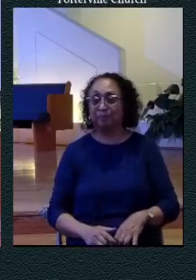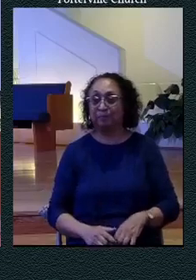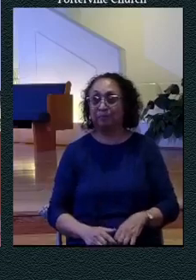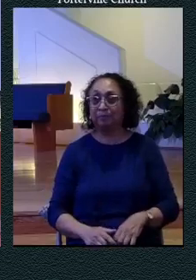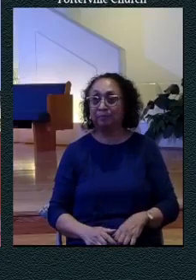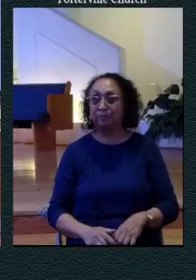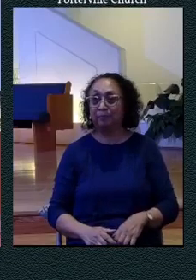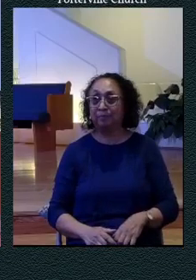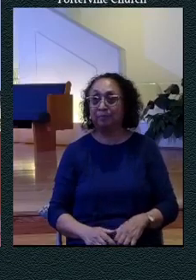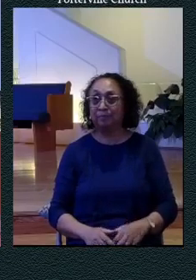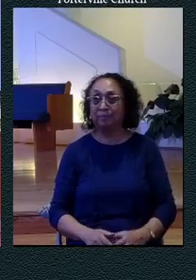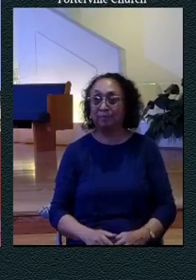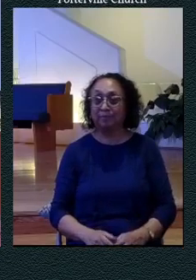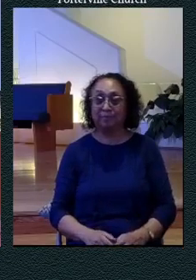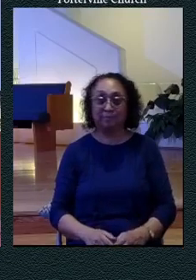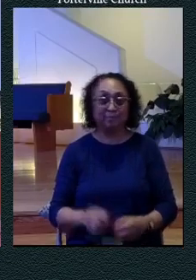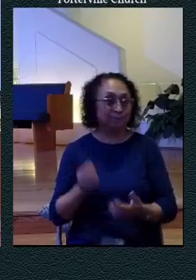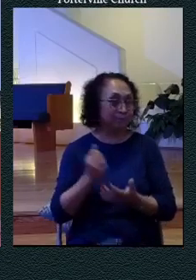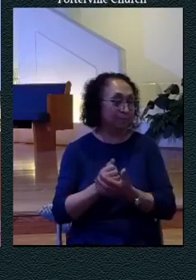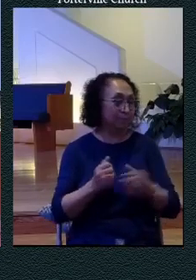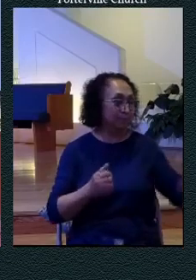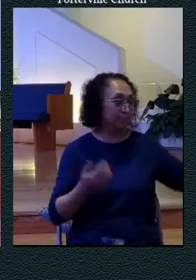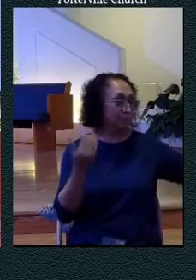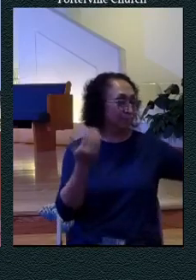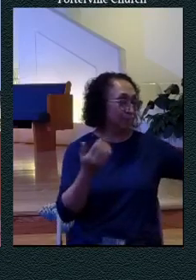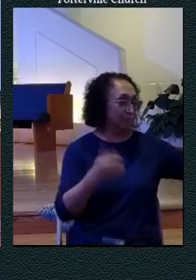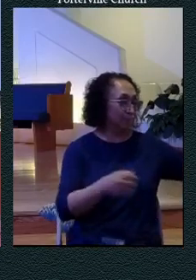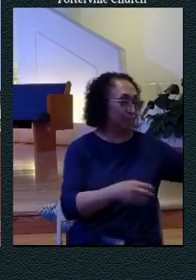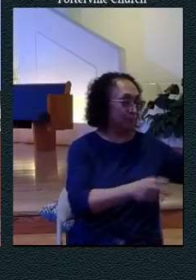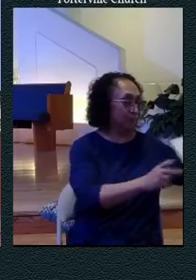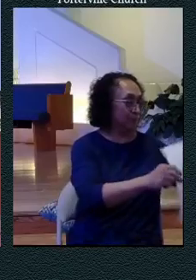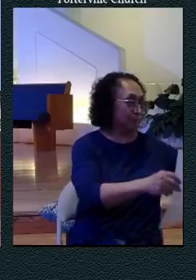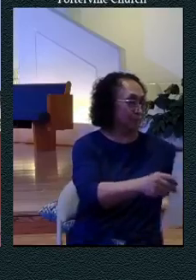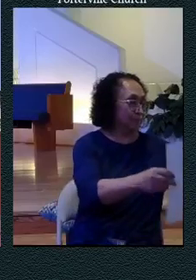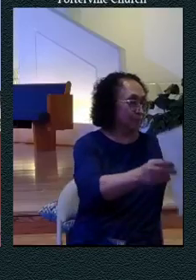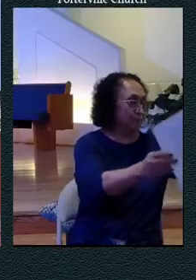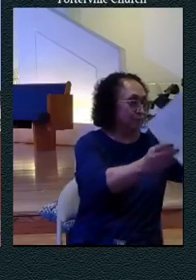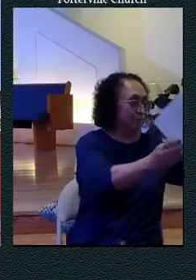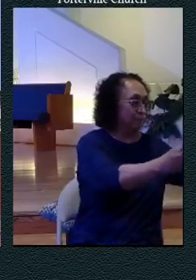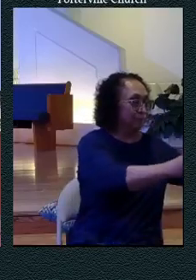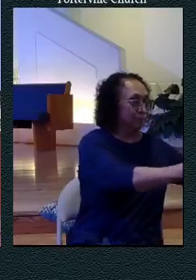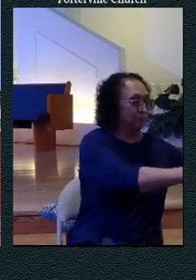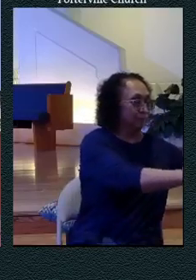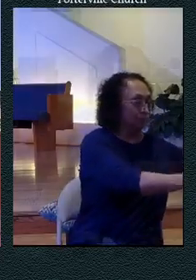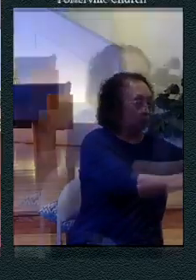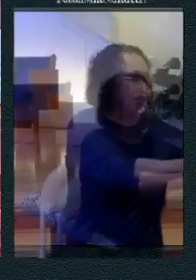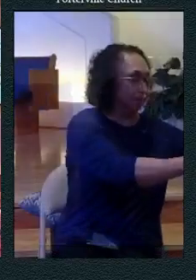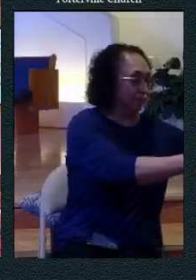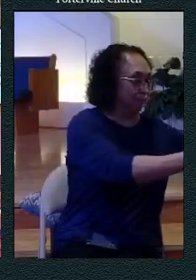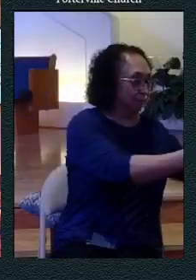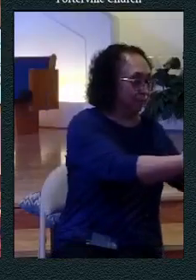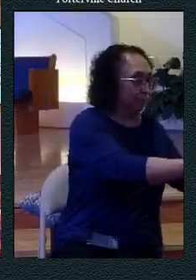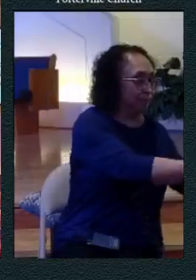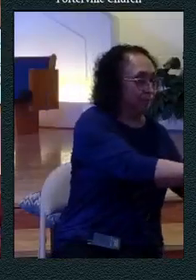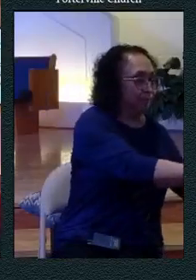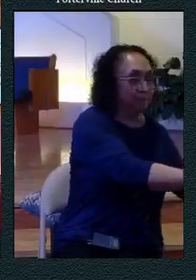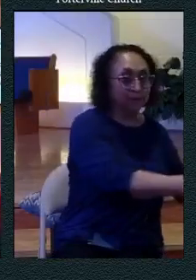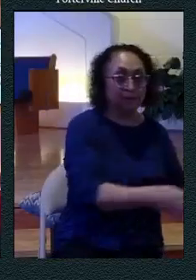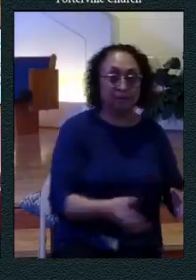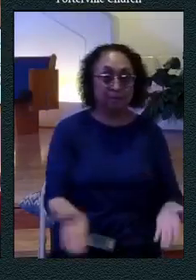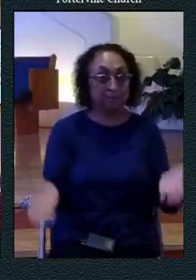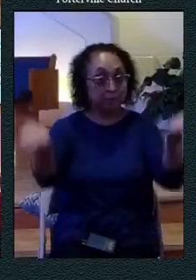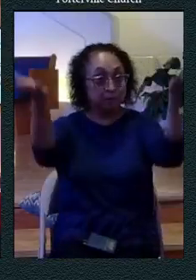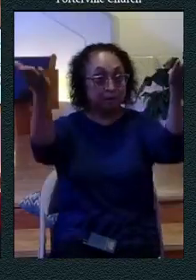lives. And now would you stand with me as we sing Holy, Holy, Holy.